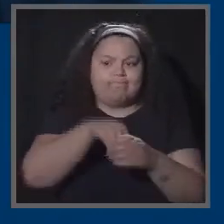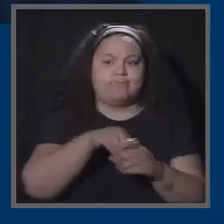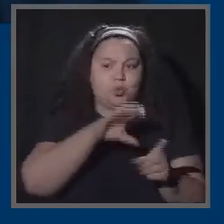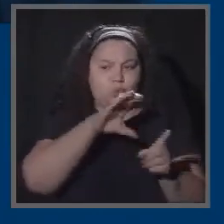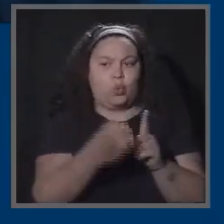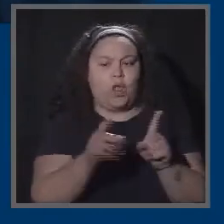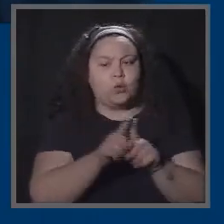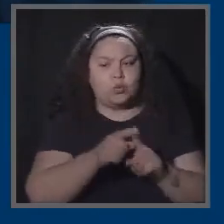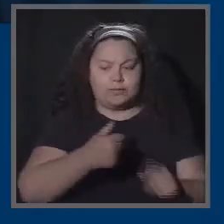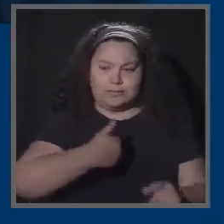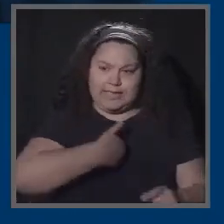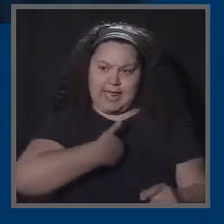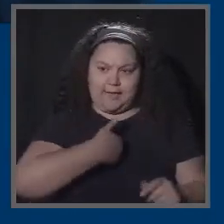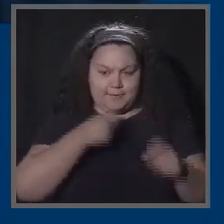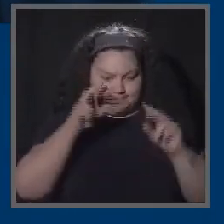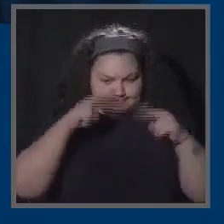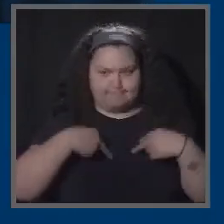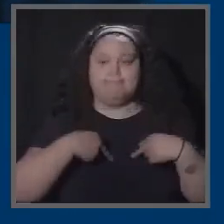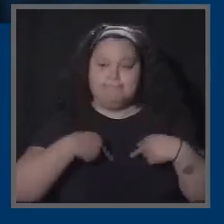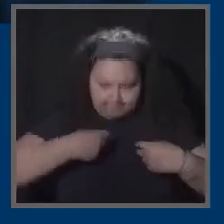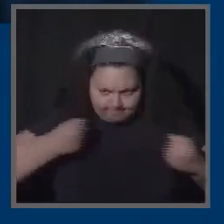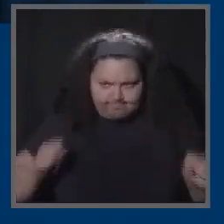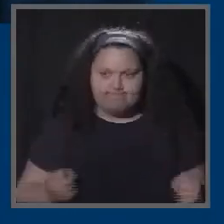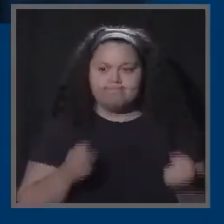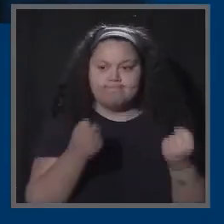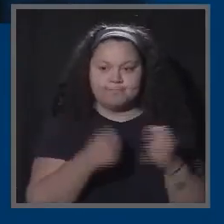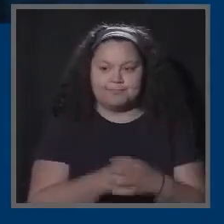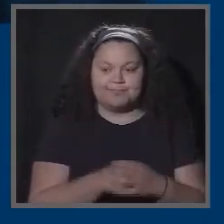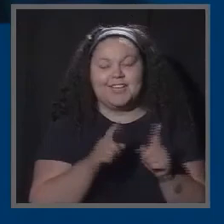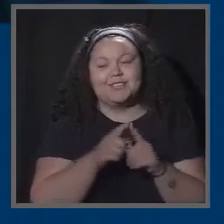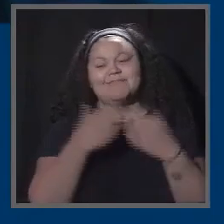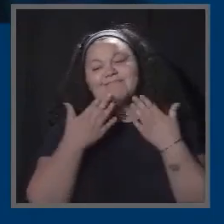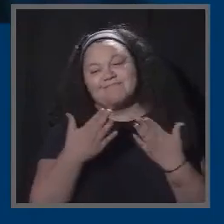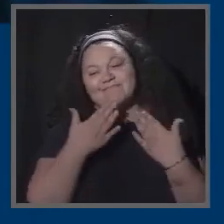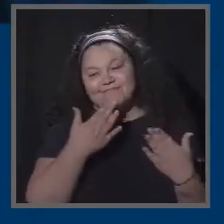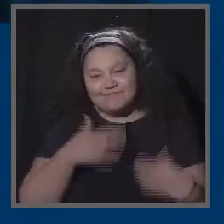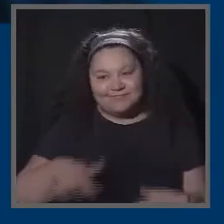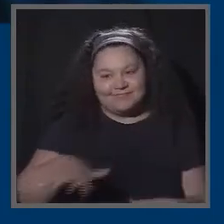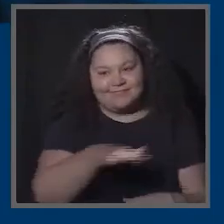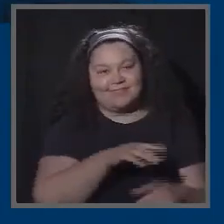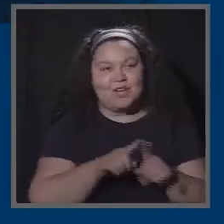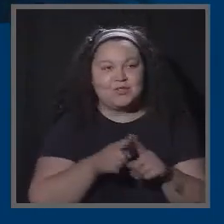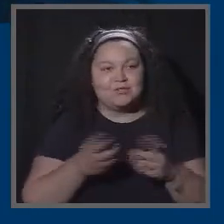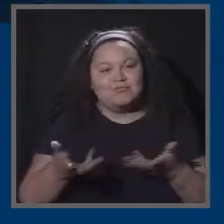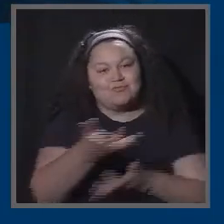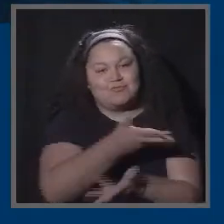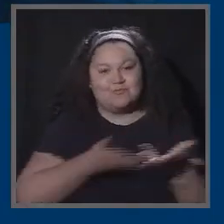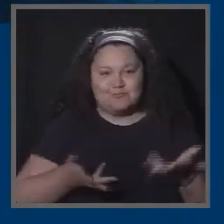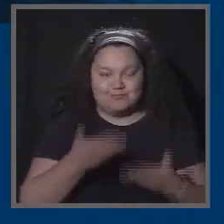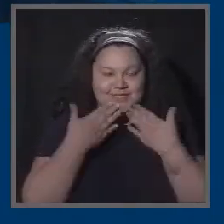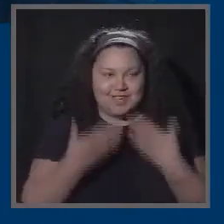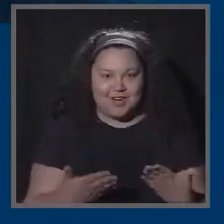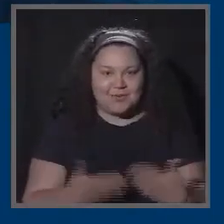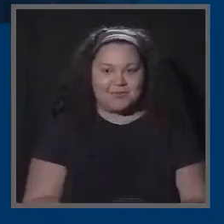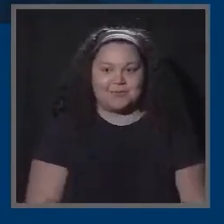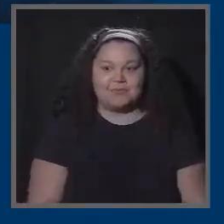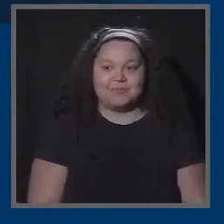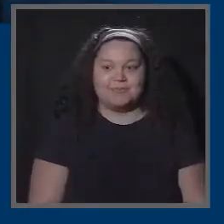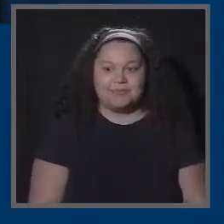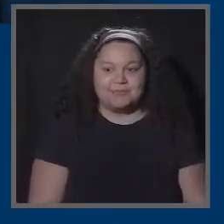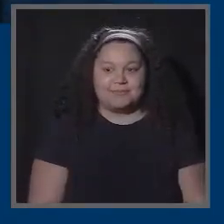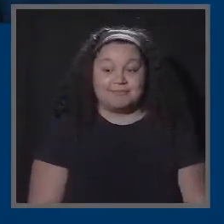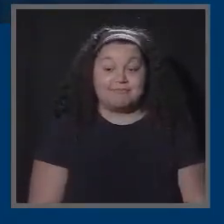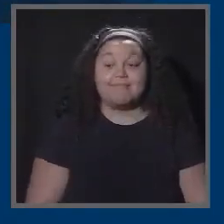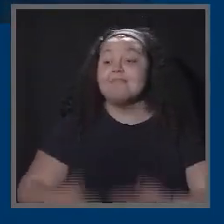their neighborhood and their city. And thanks so much for today's conversation. Thank you very much to